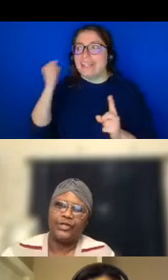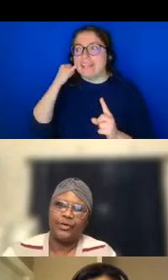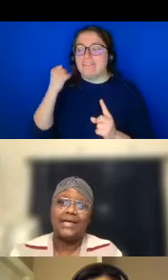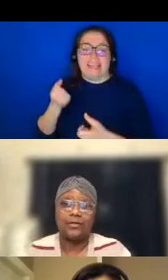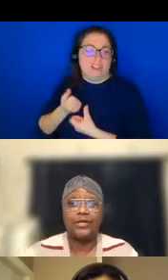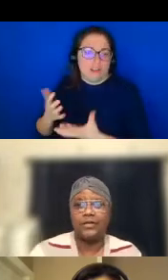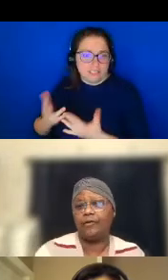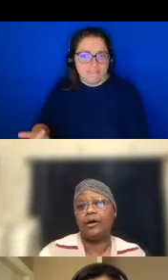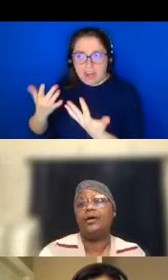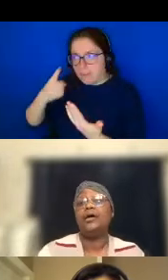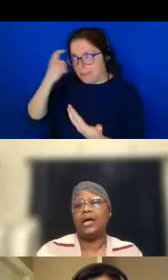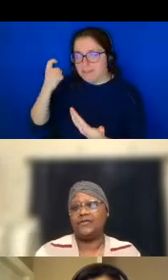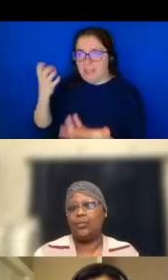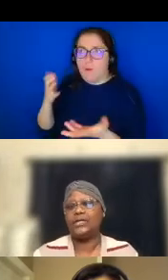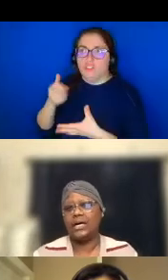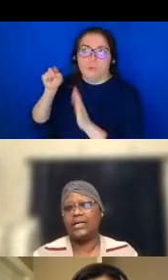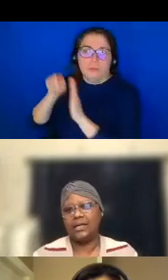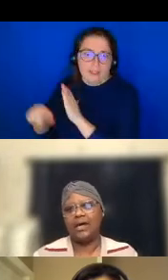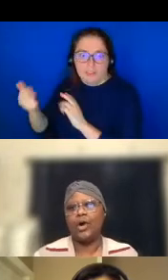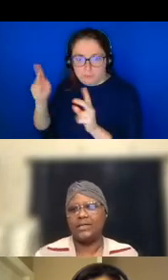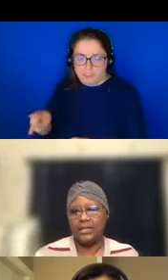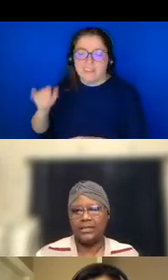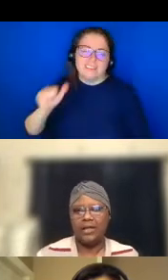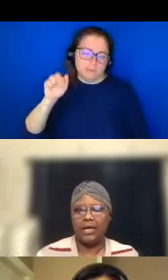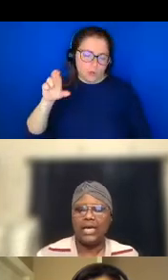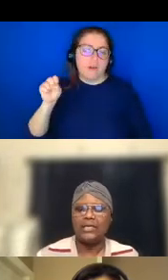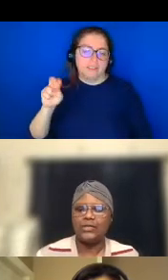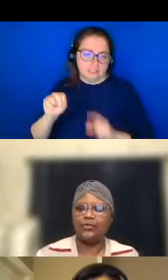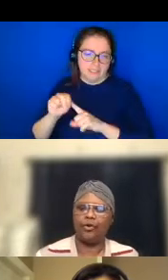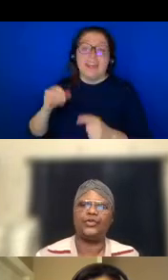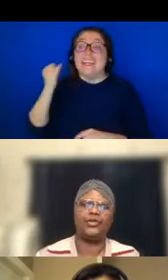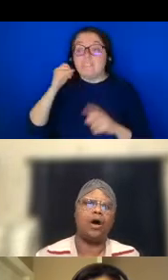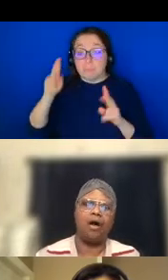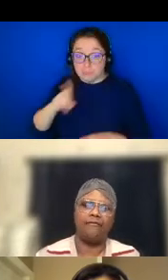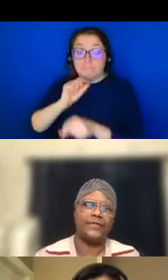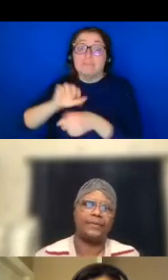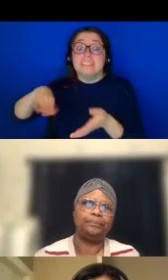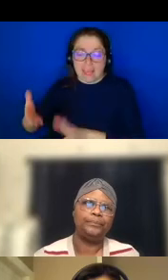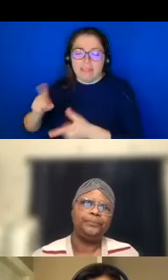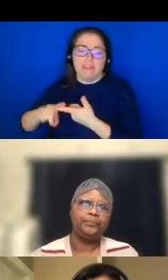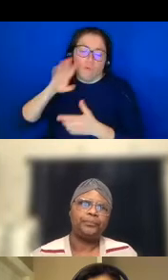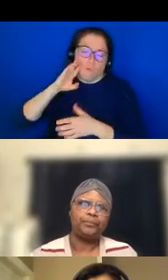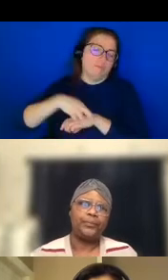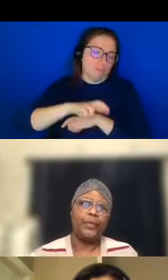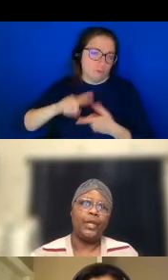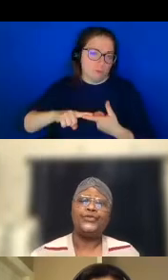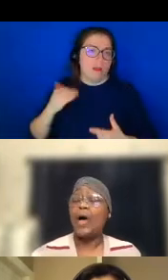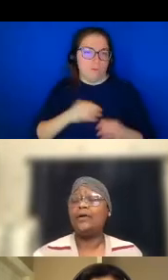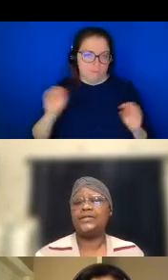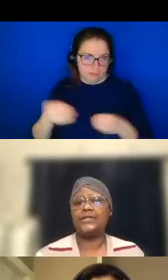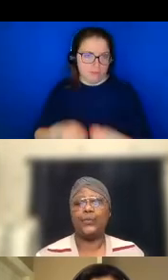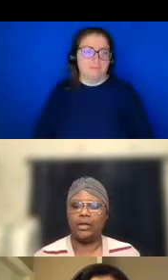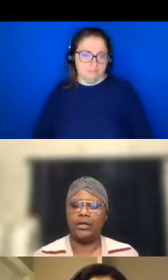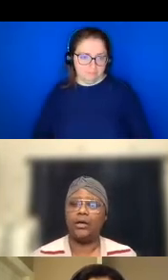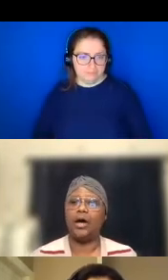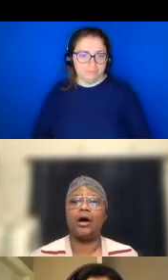referred to as an arson fire. And if someone dies in that process, then the case is referred to our office. So how does